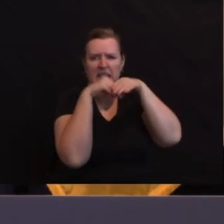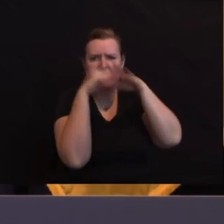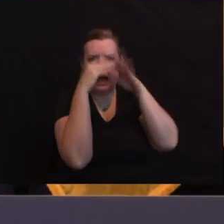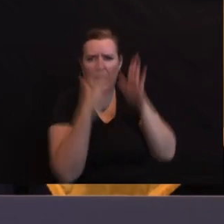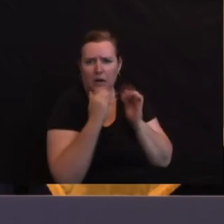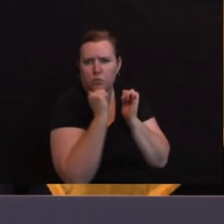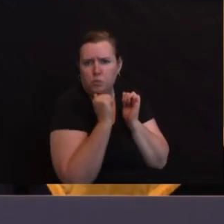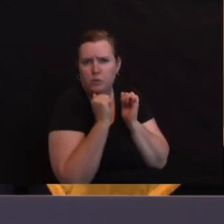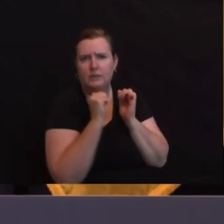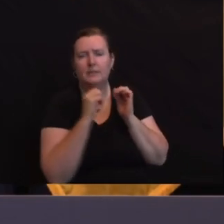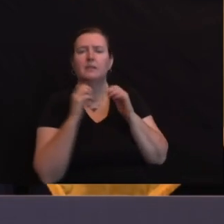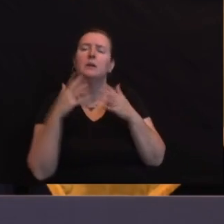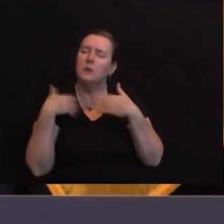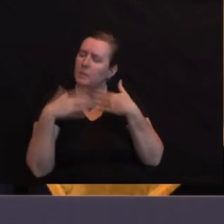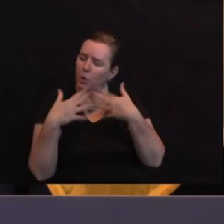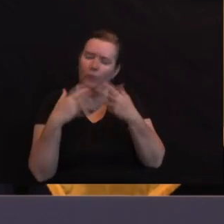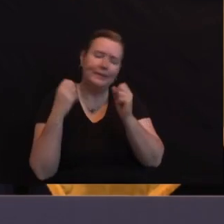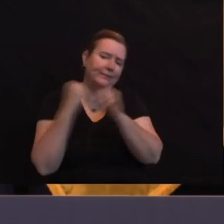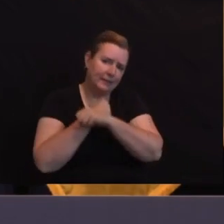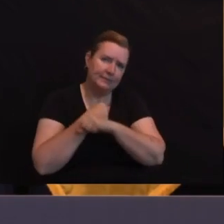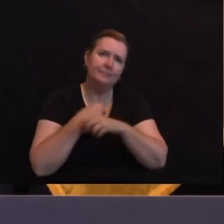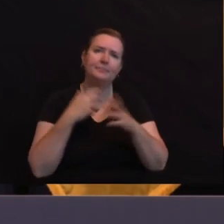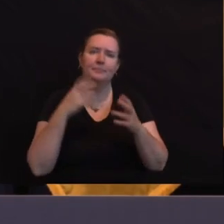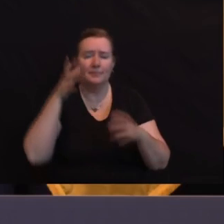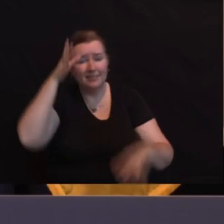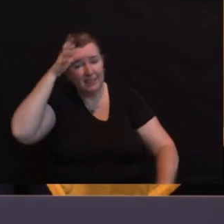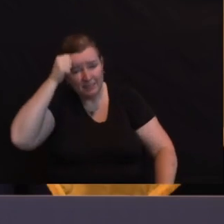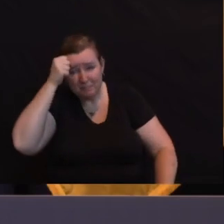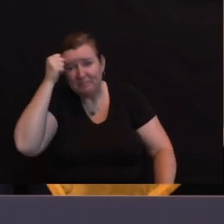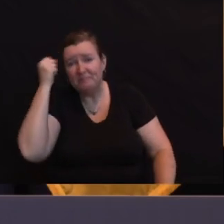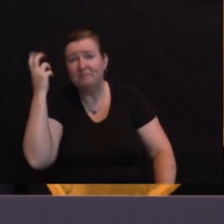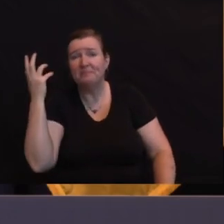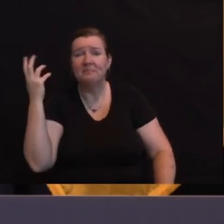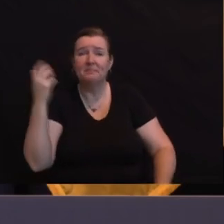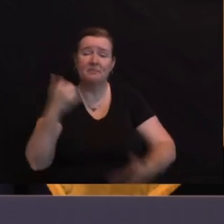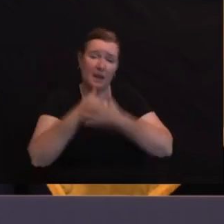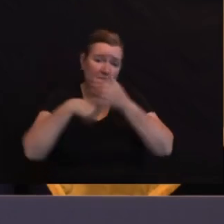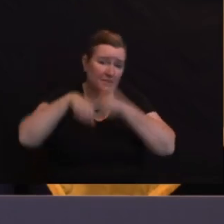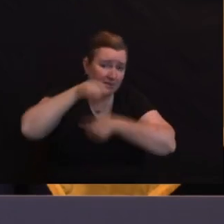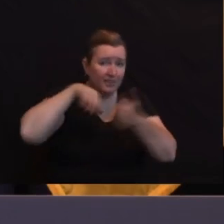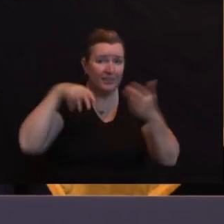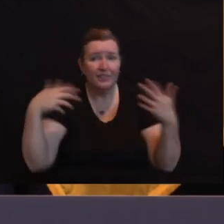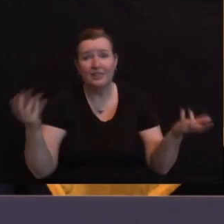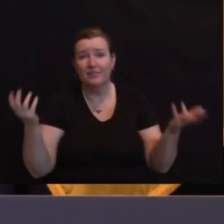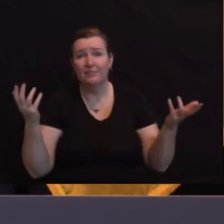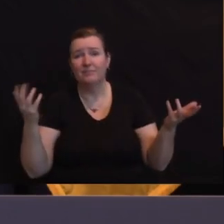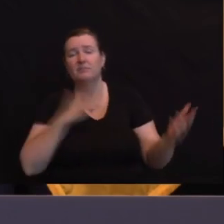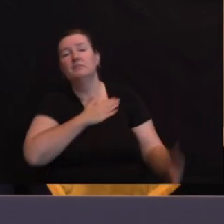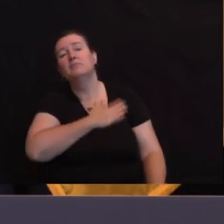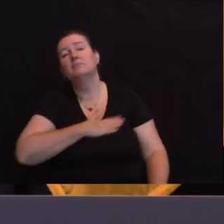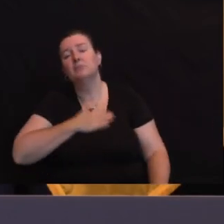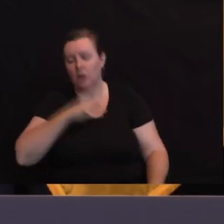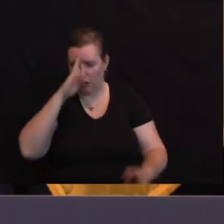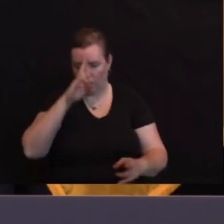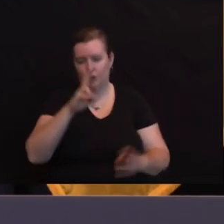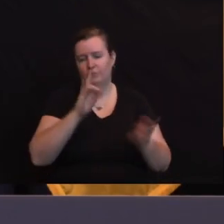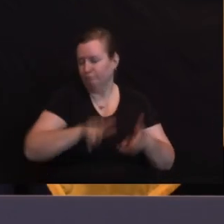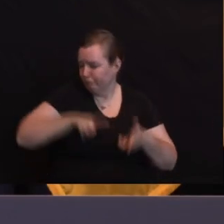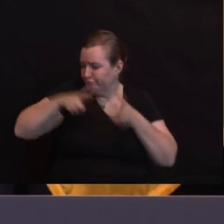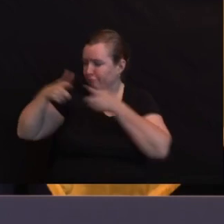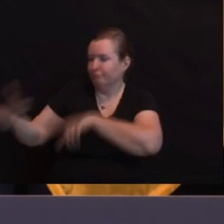folks. Let's keep using our common sense for the common good. With that, it is my pleasure and honor to turn things over to the woman who